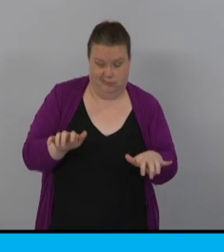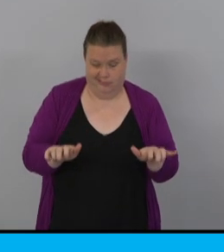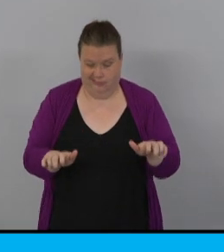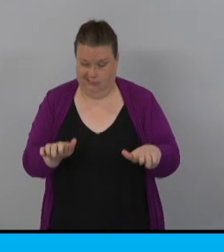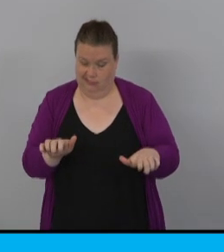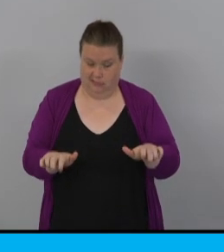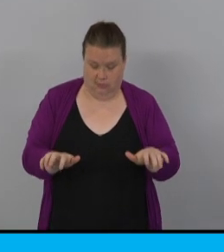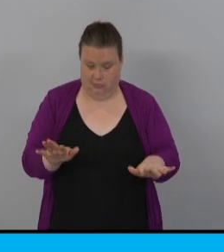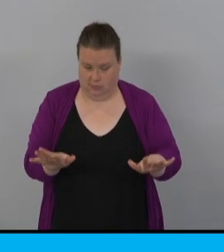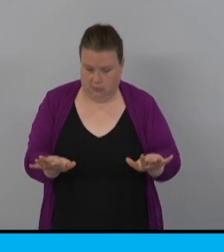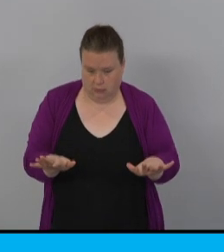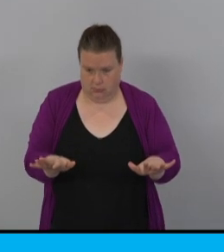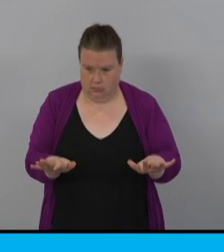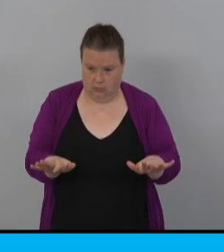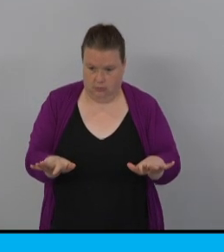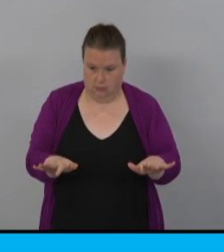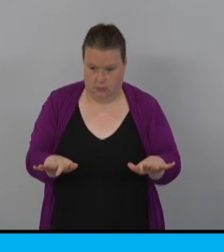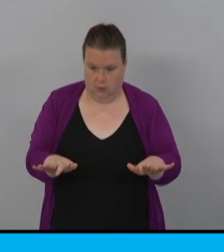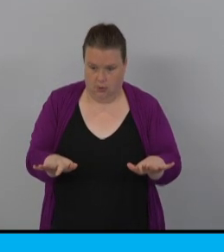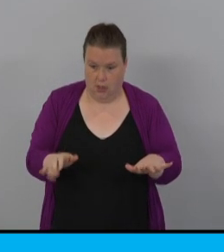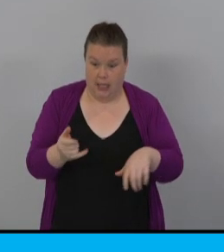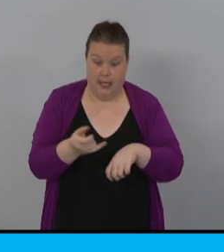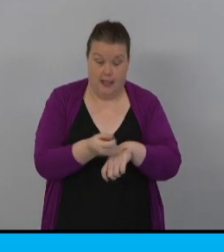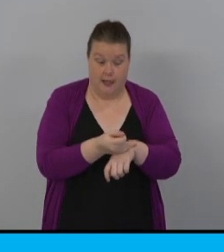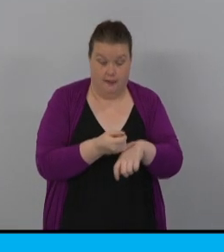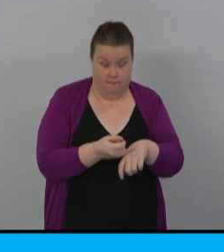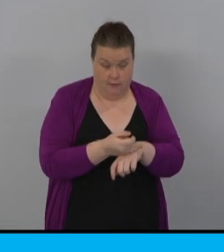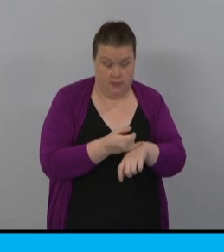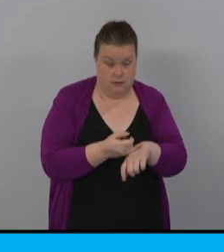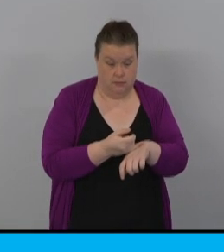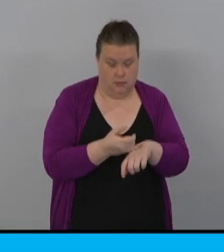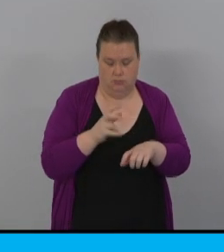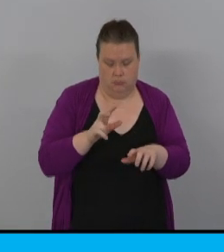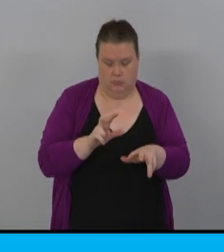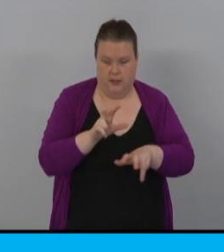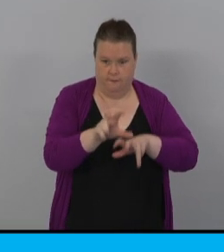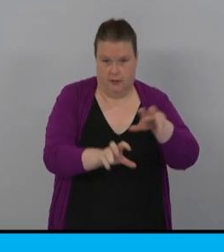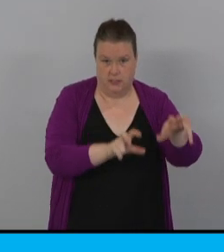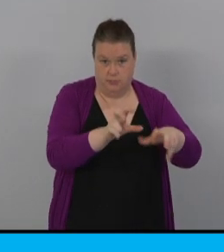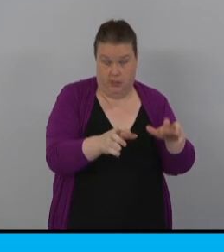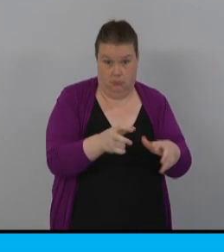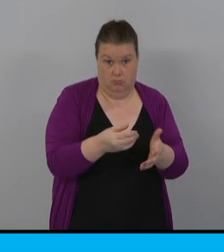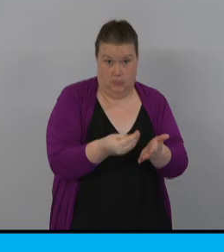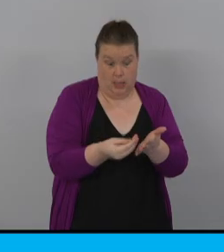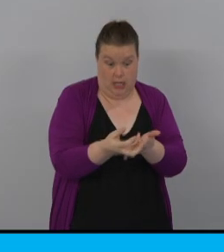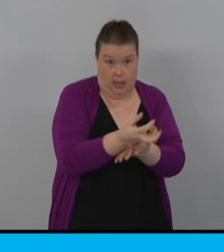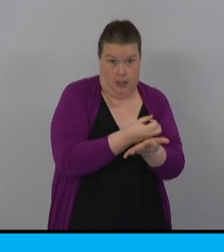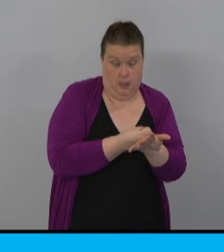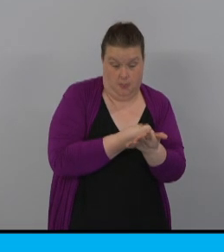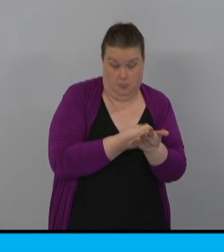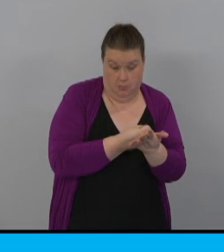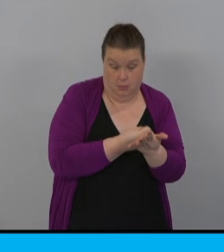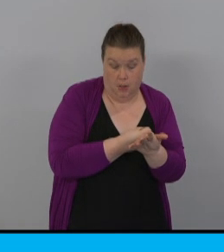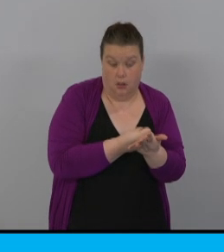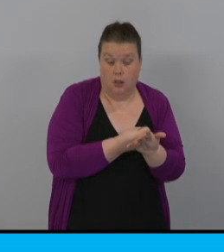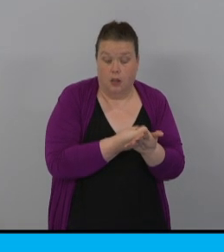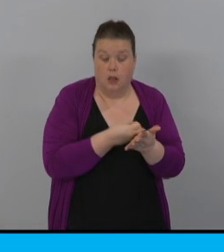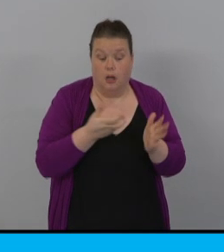been generating a lot of money off of our investment income. They